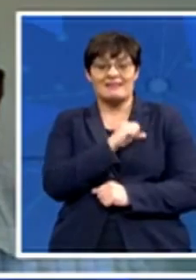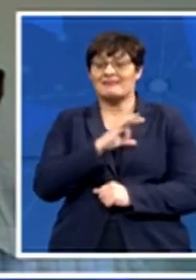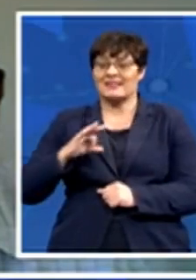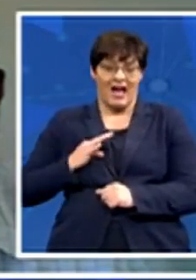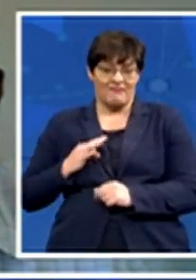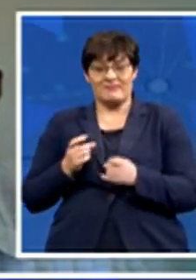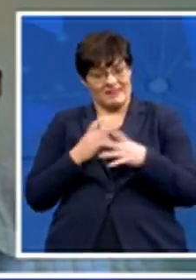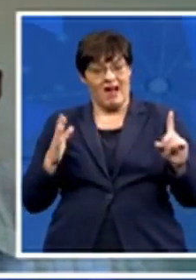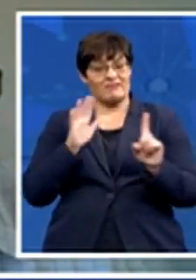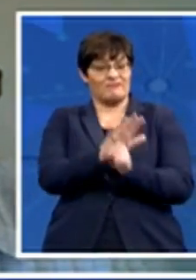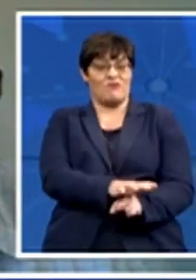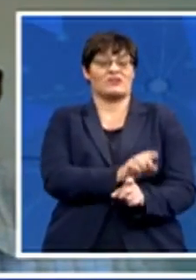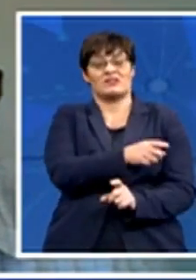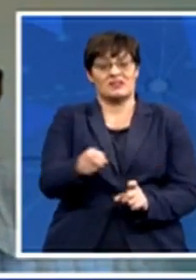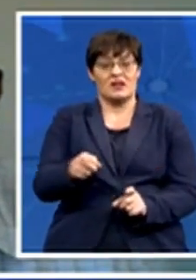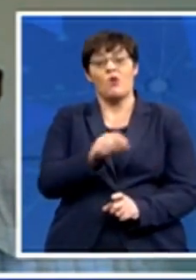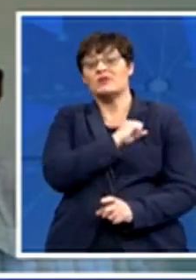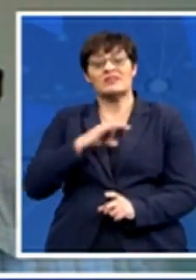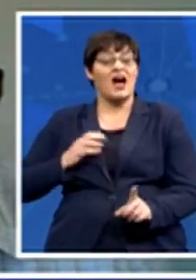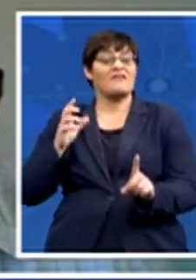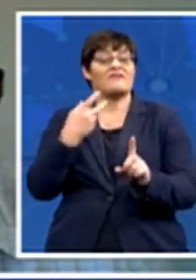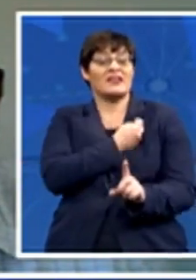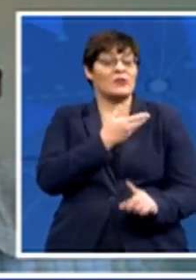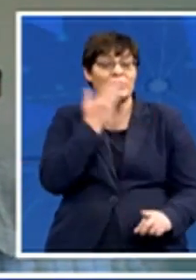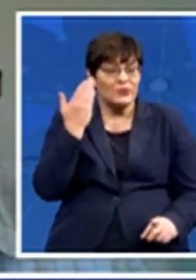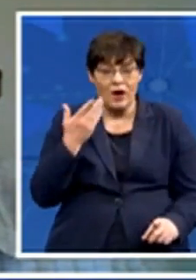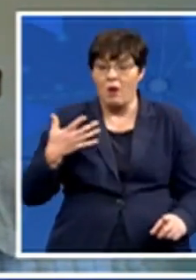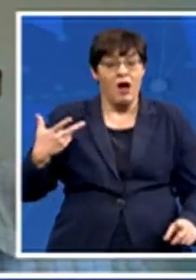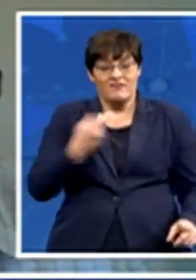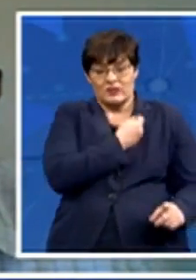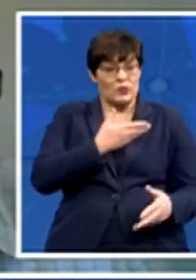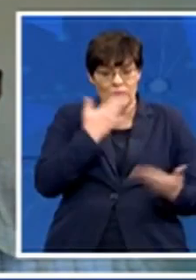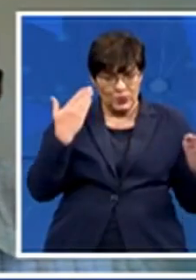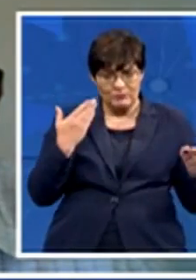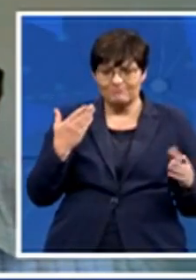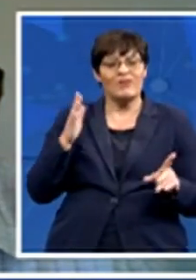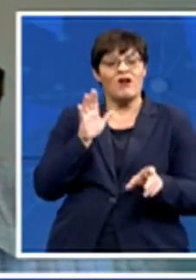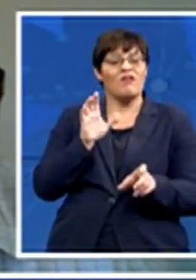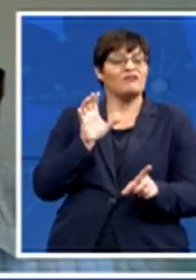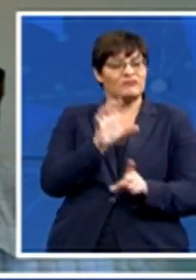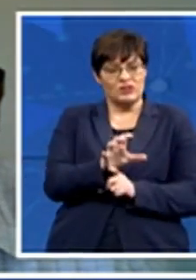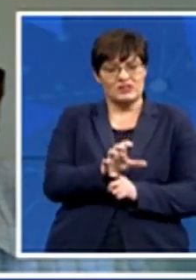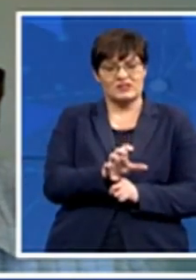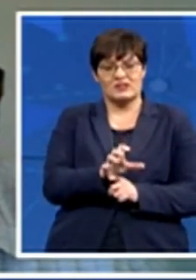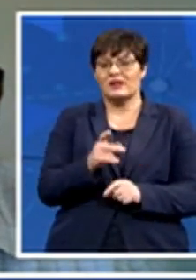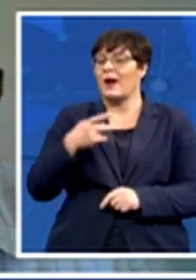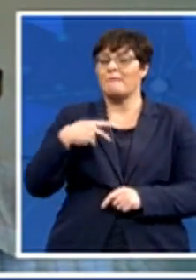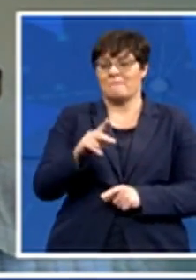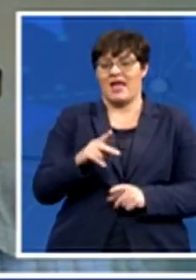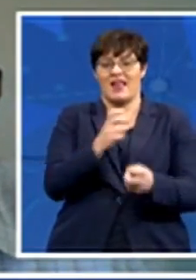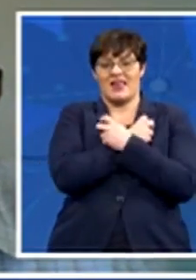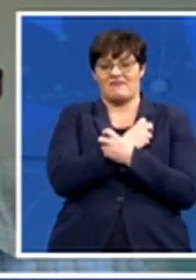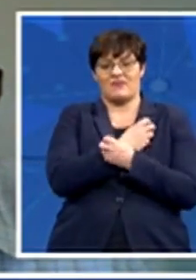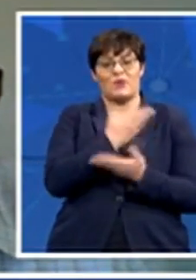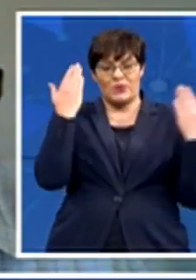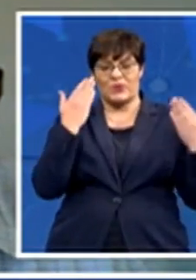not vaccinate and who do not want to vaccinate will be forced to take, unpaid leave. So this is not only a health matter,